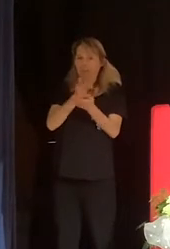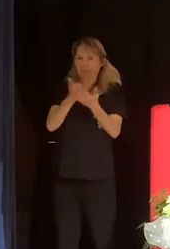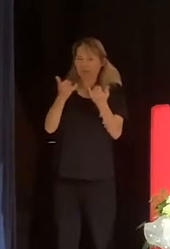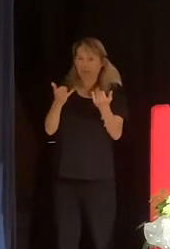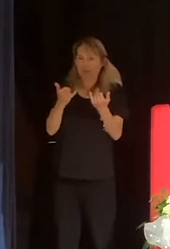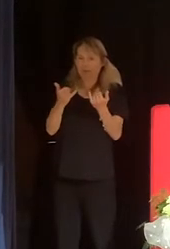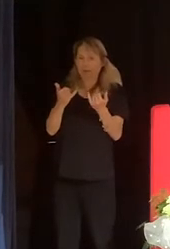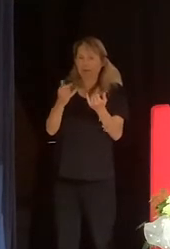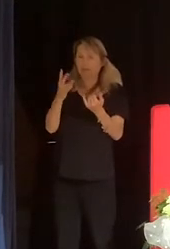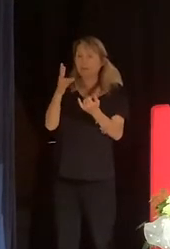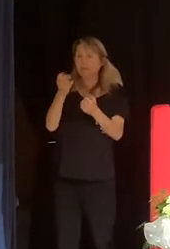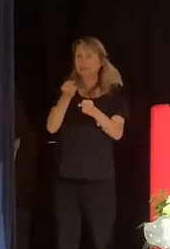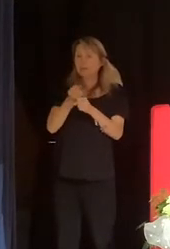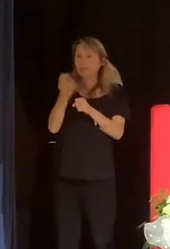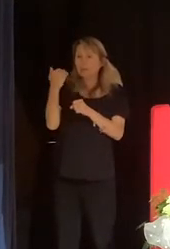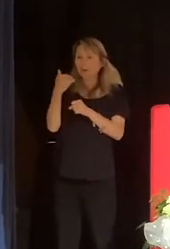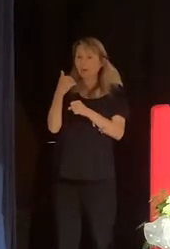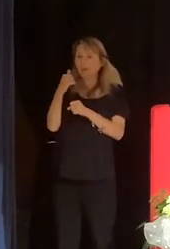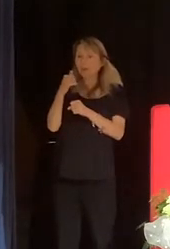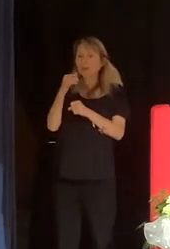7 years ago, in September